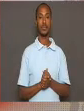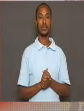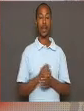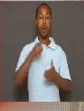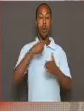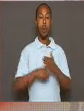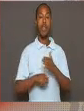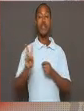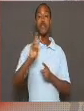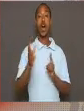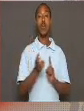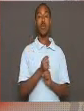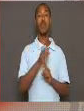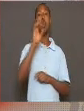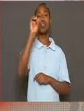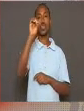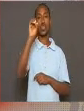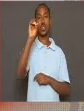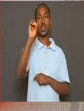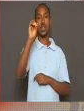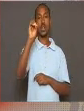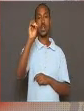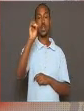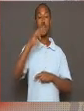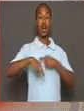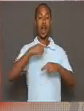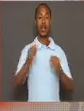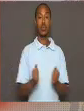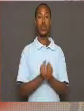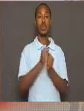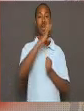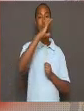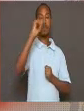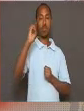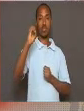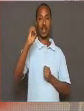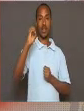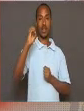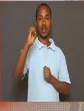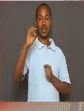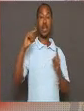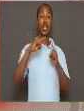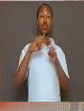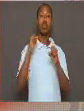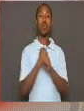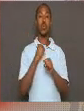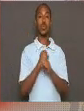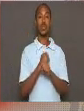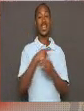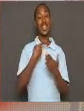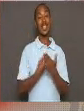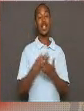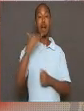What volume of oxygen will react with carbon monoxide to produce